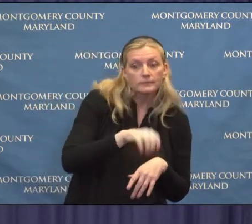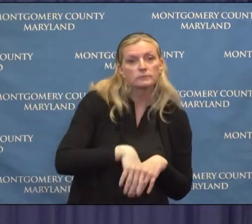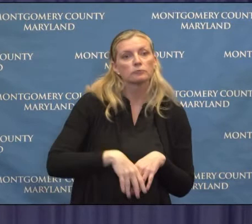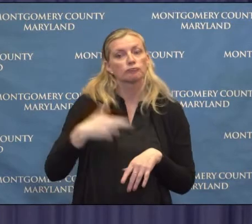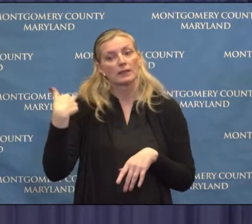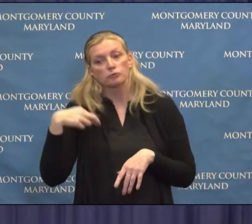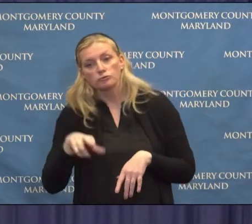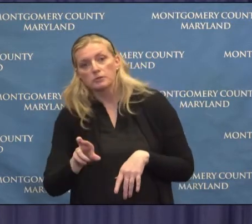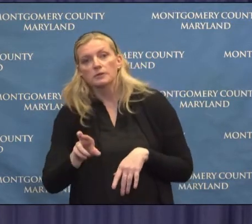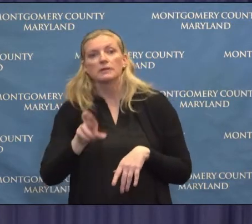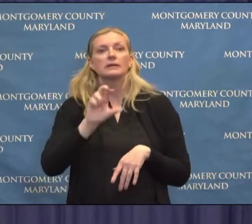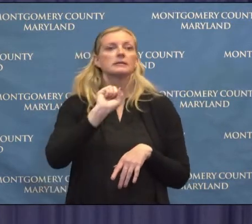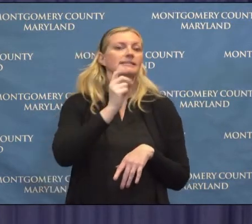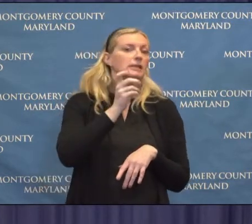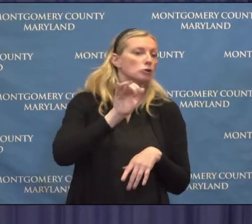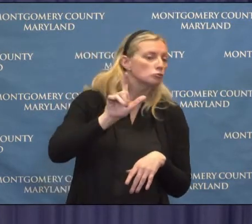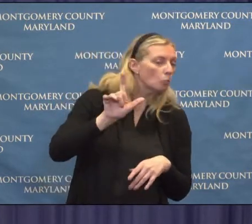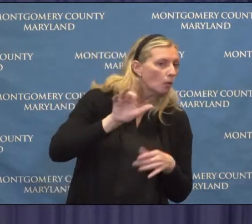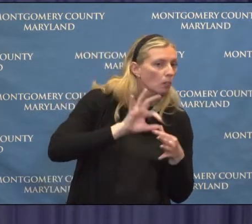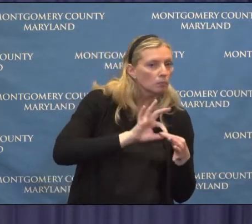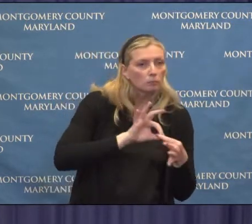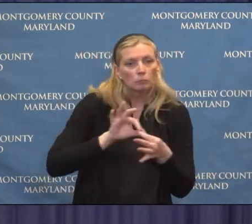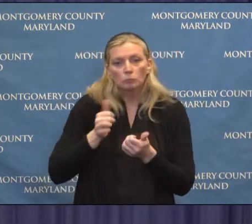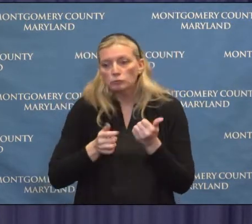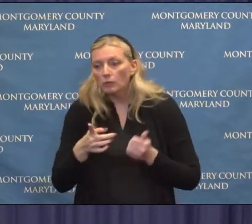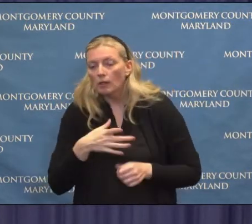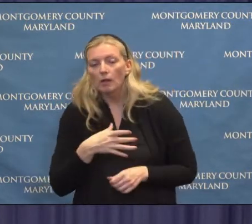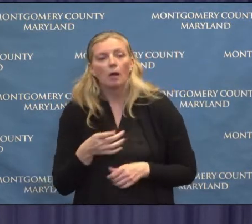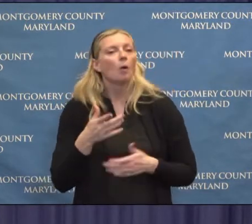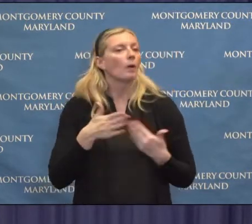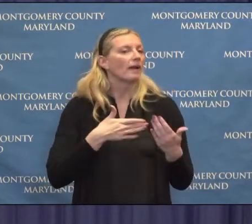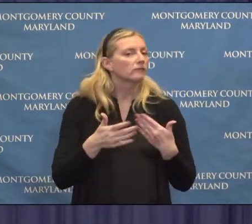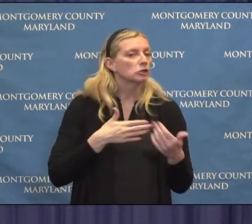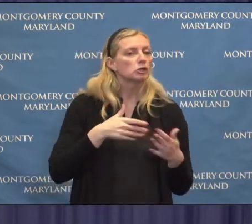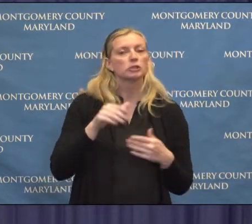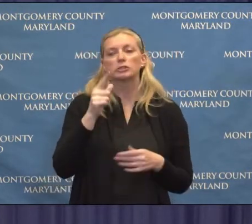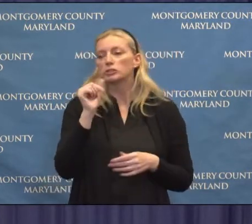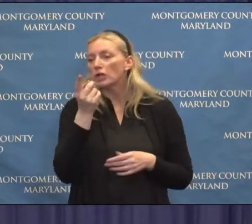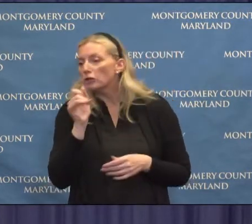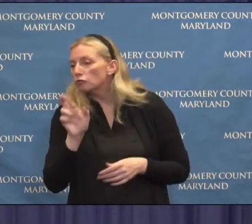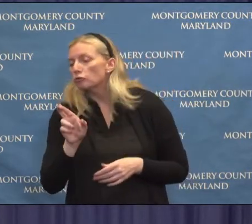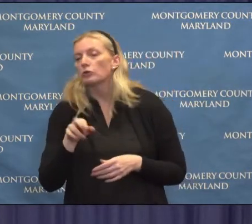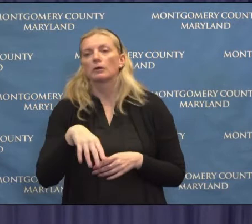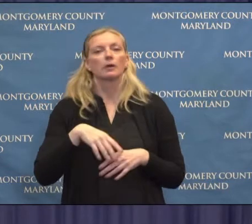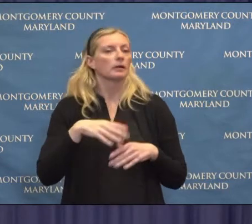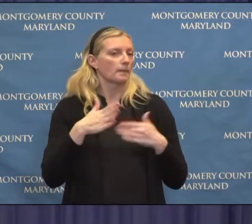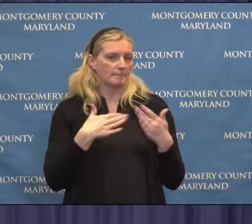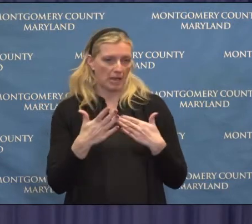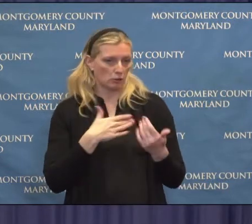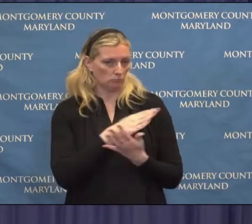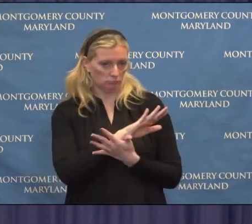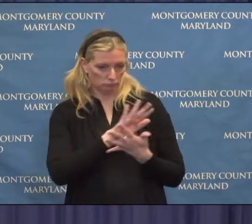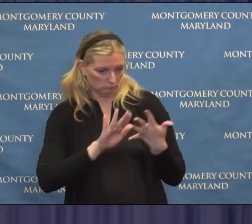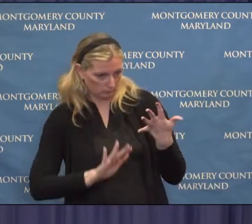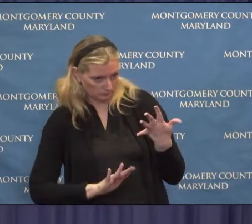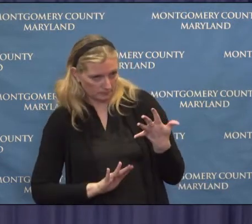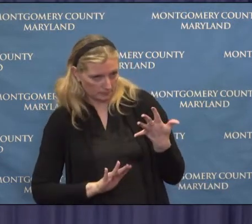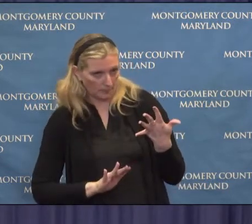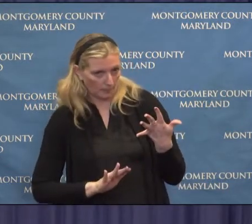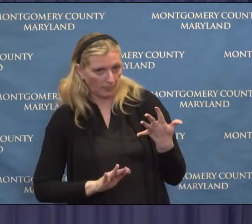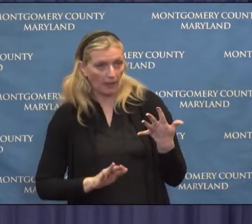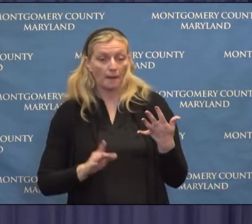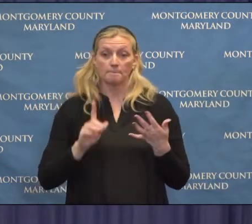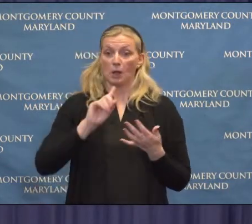sexual orientation, gender, and beyond. So, but it's vitally important. The only way that we know that these